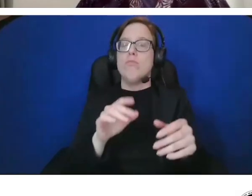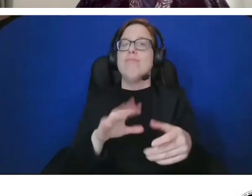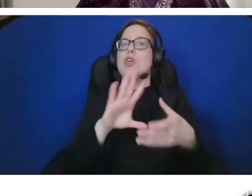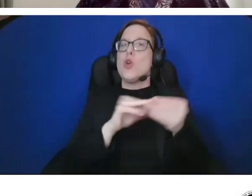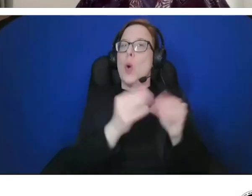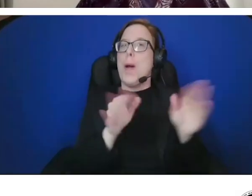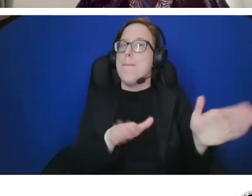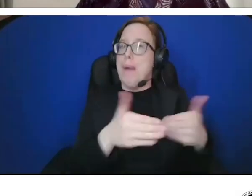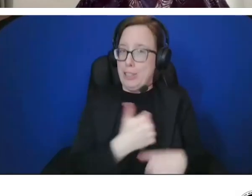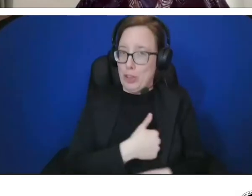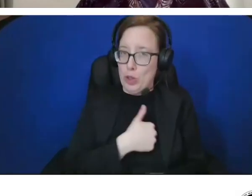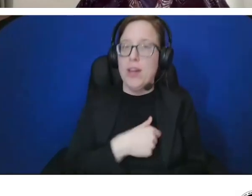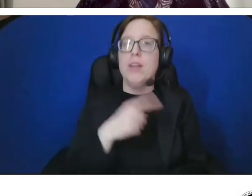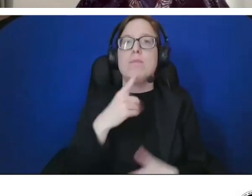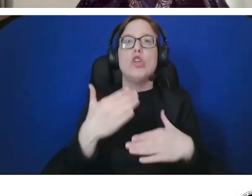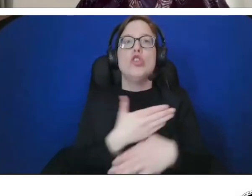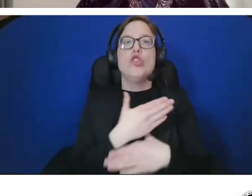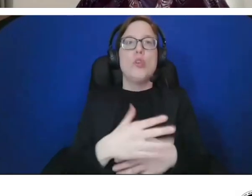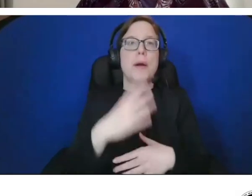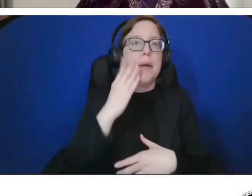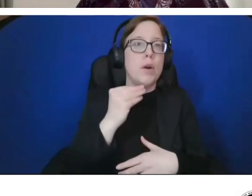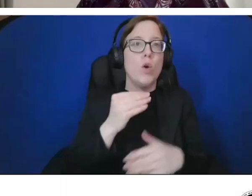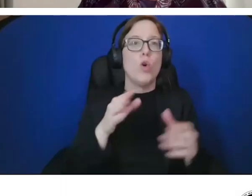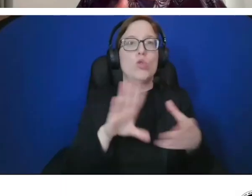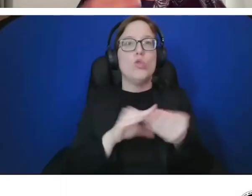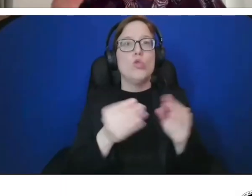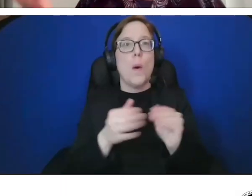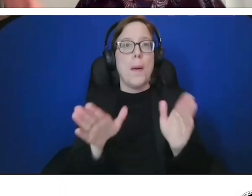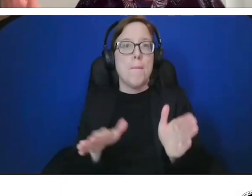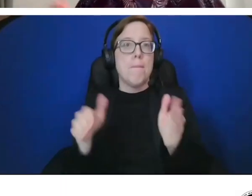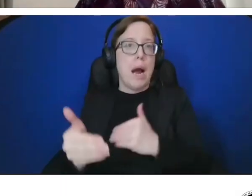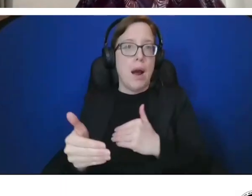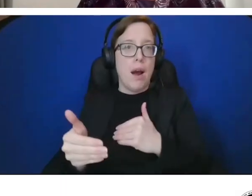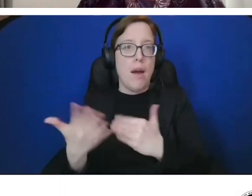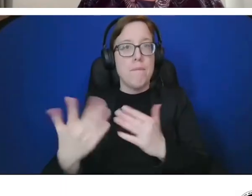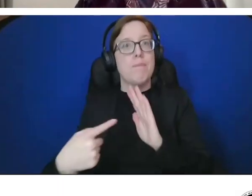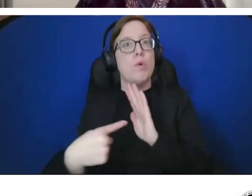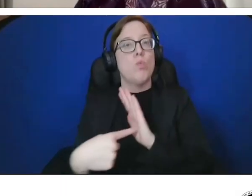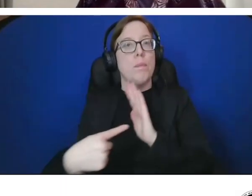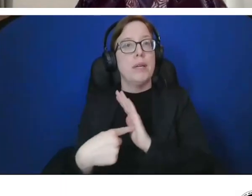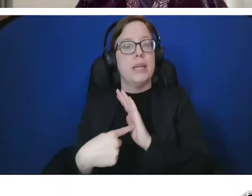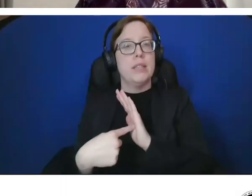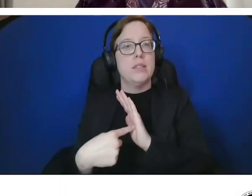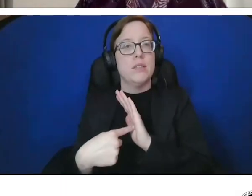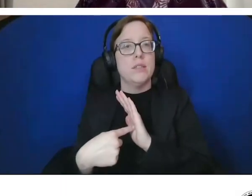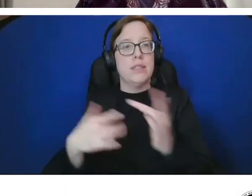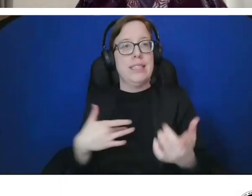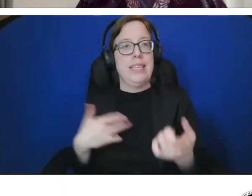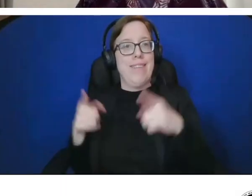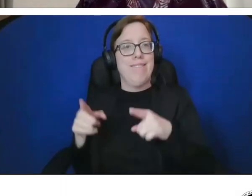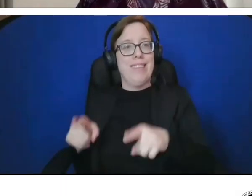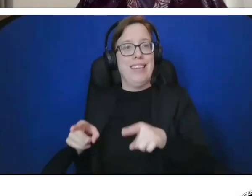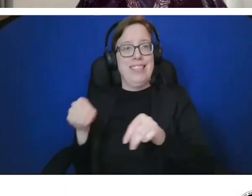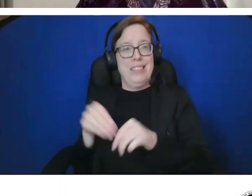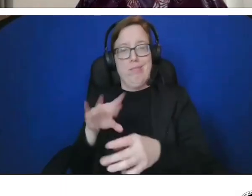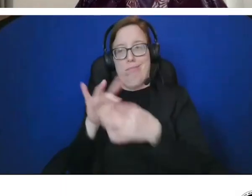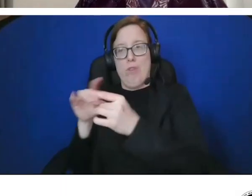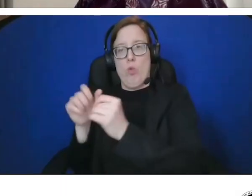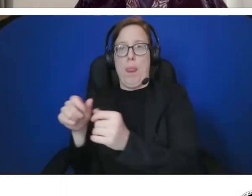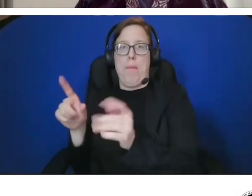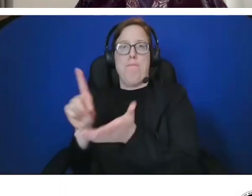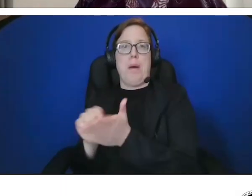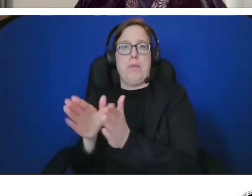box, excuse me, is about a shared experience, or a story box may again represent events in a published